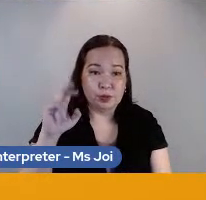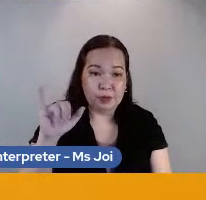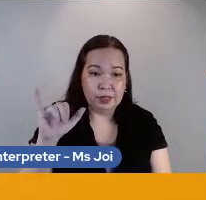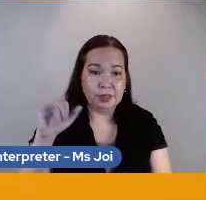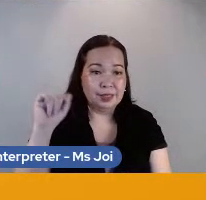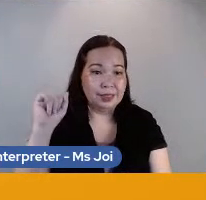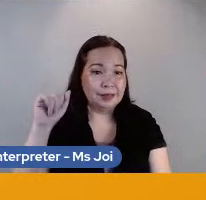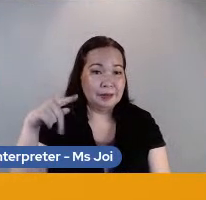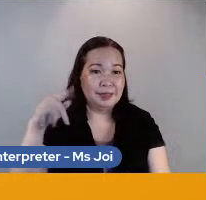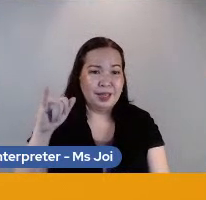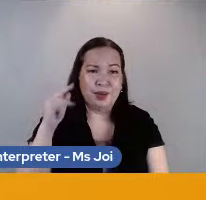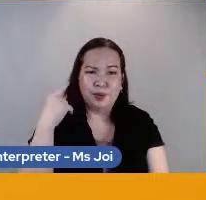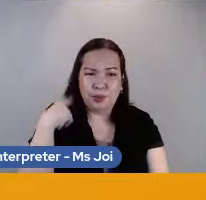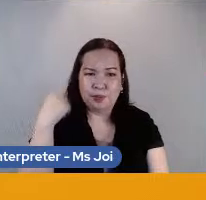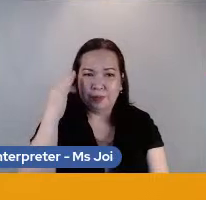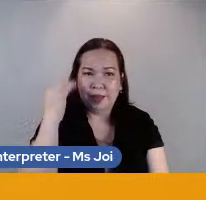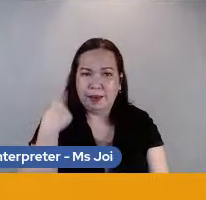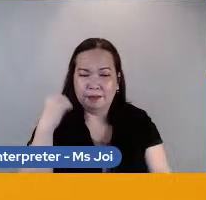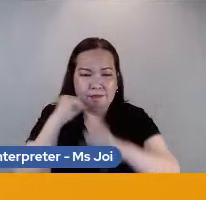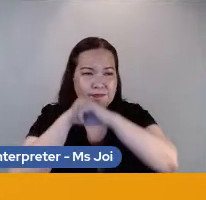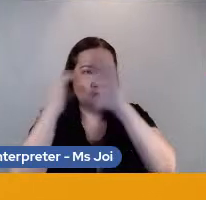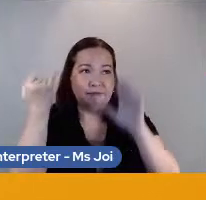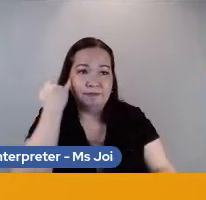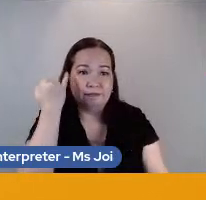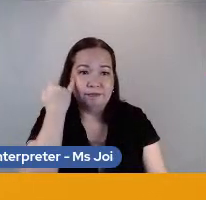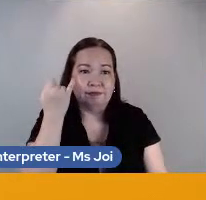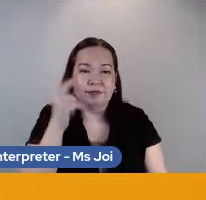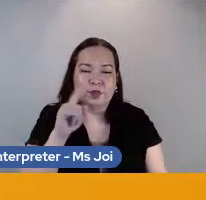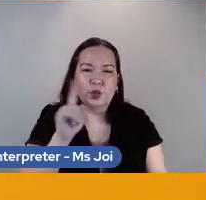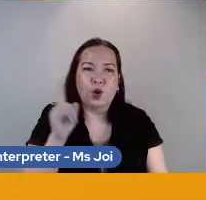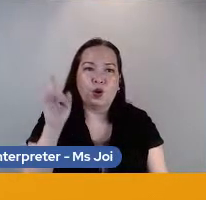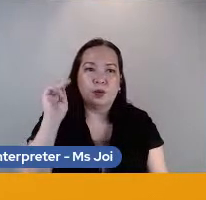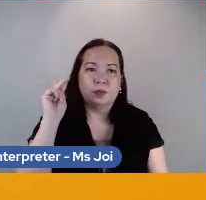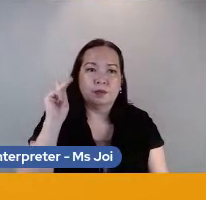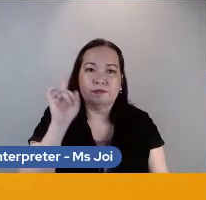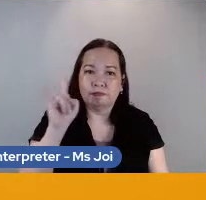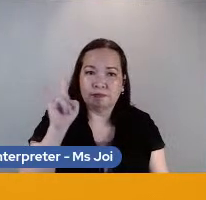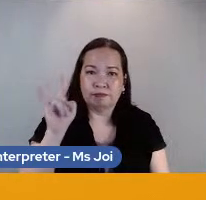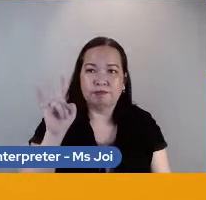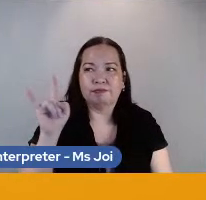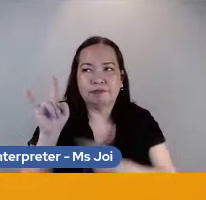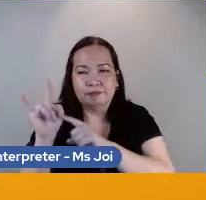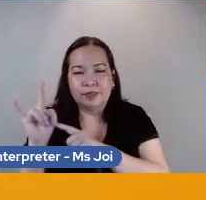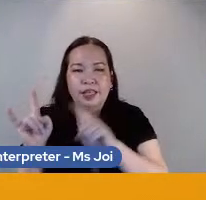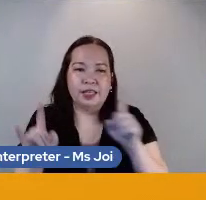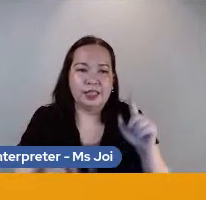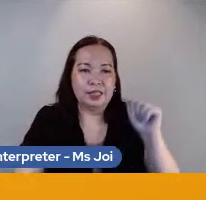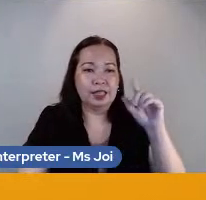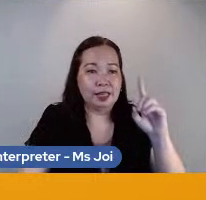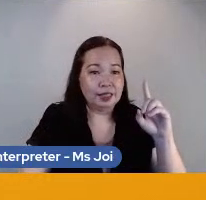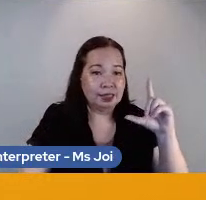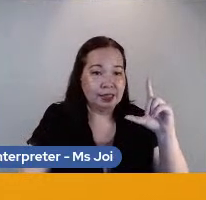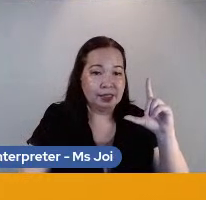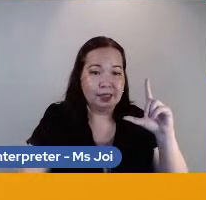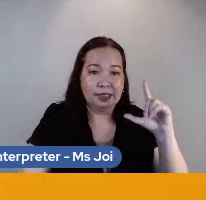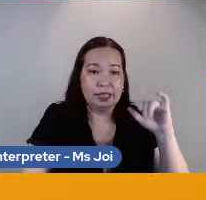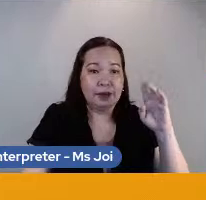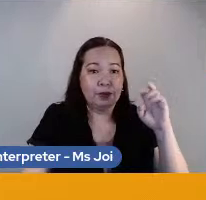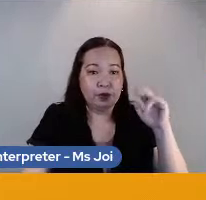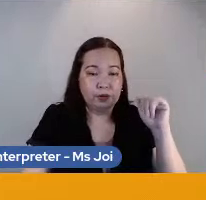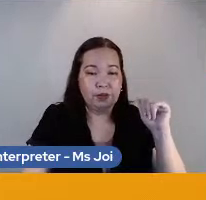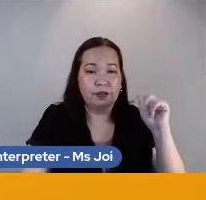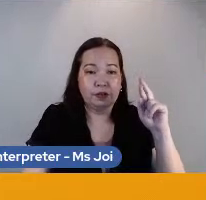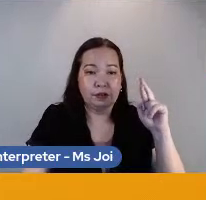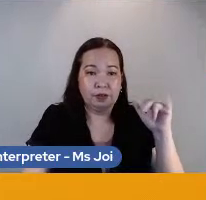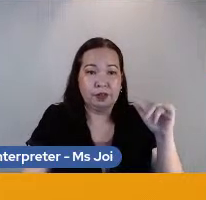quite a brief overview of political advertising and the ad library on Facebook and Instagram. So I'm going to